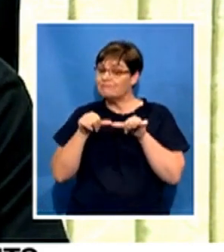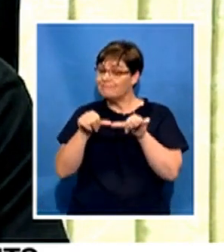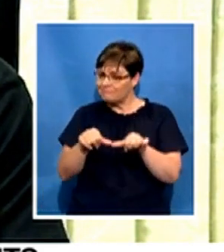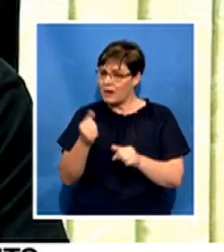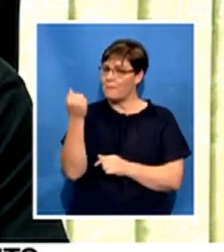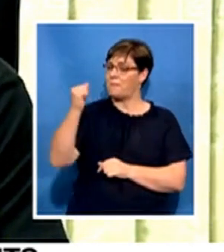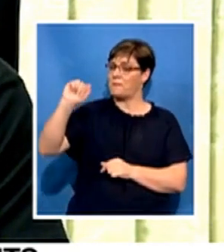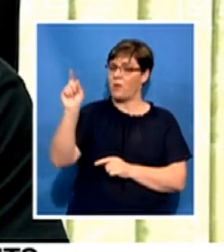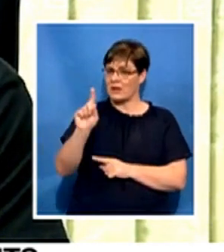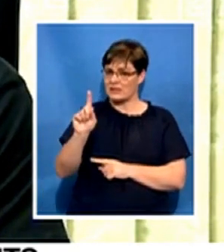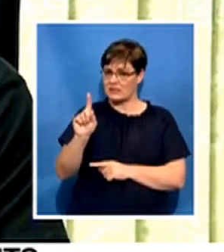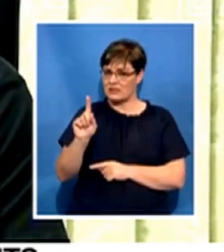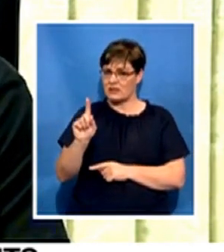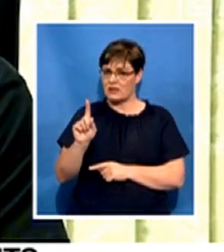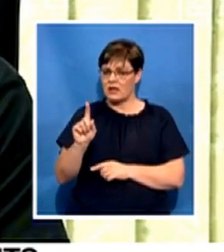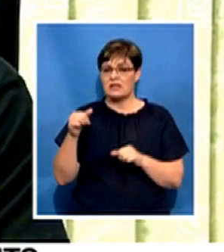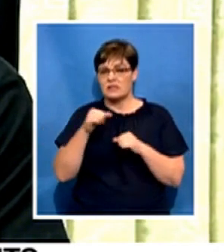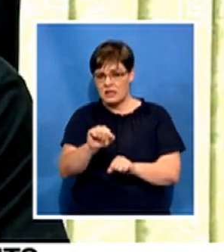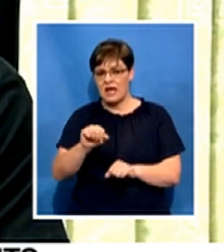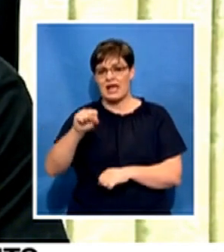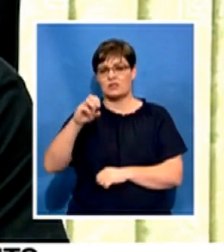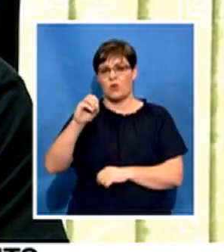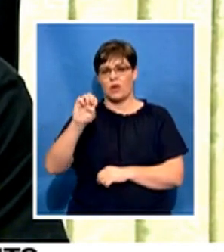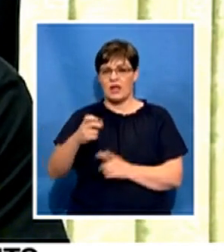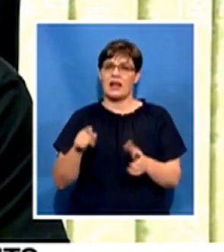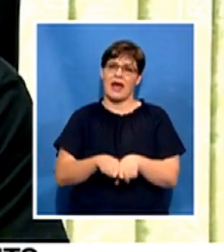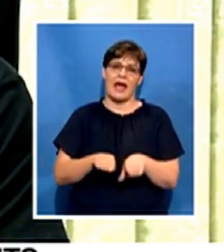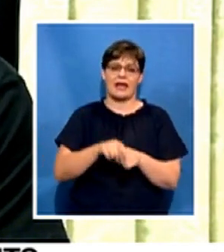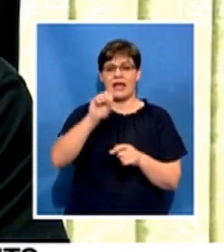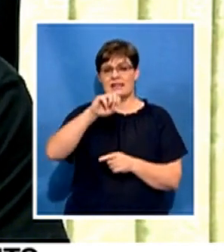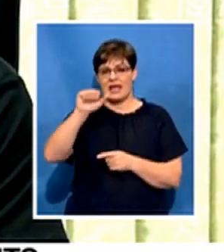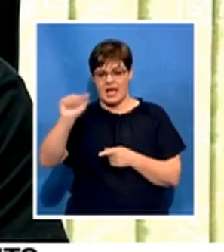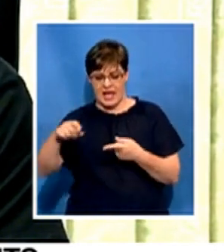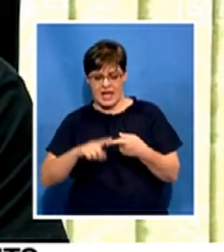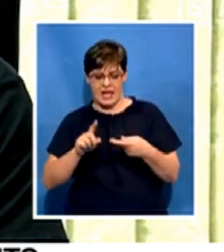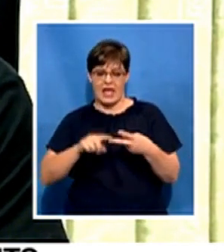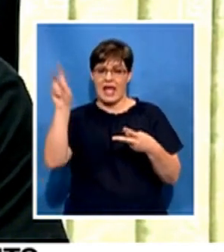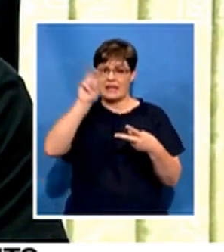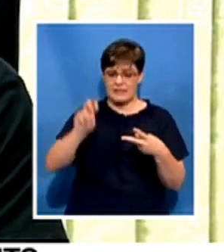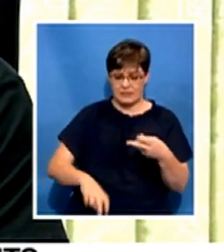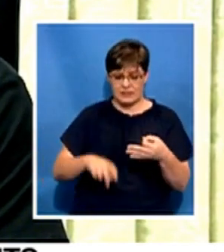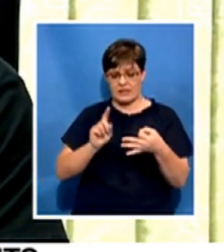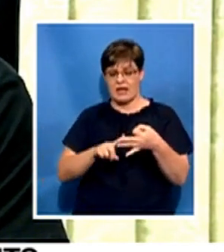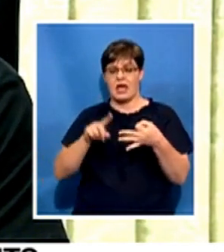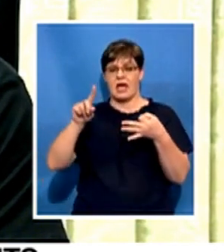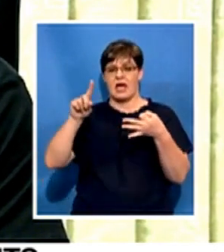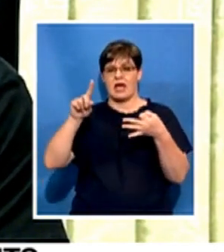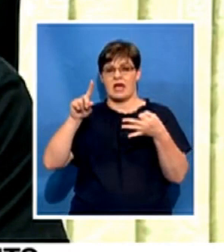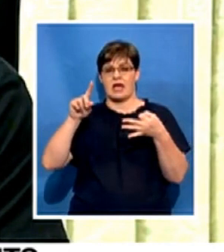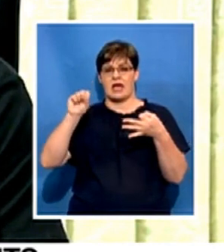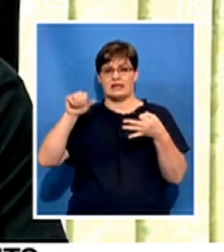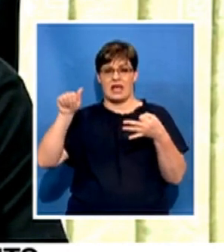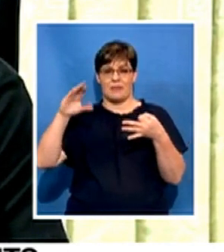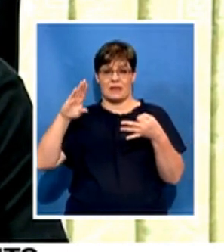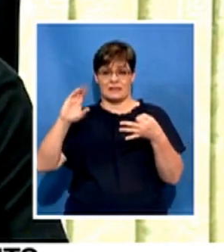SOEs such as SAA, Escom and SABC to fall into the hands of a private people that